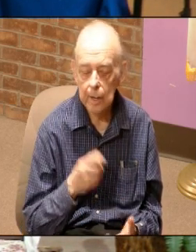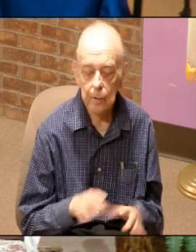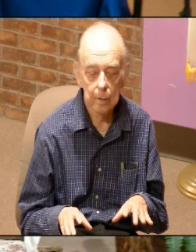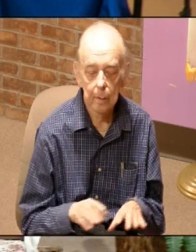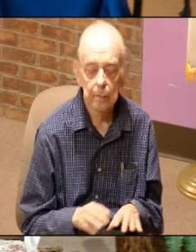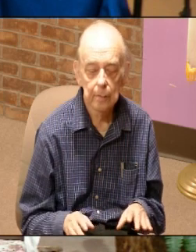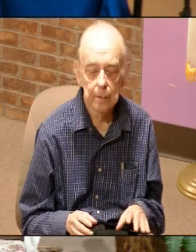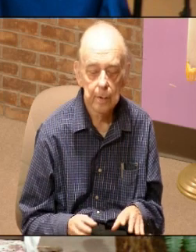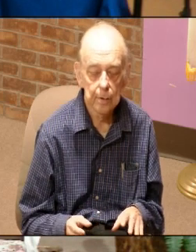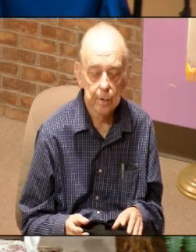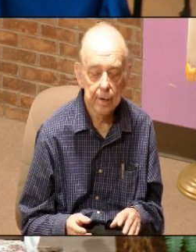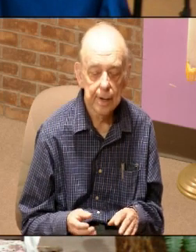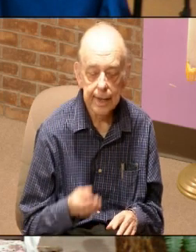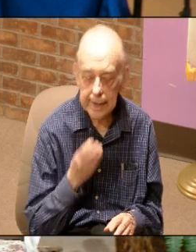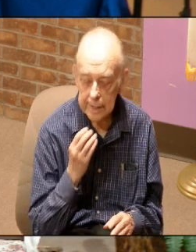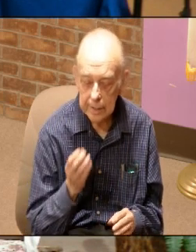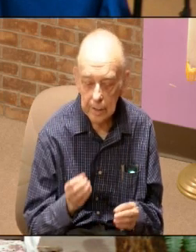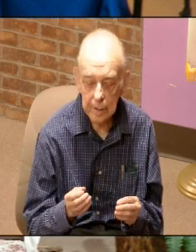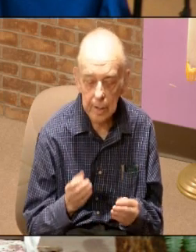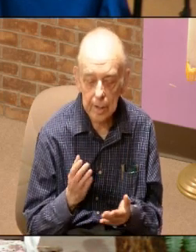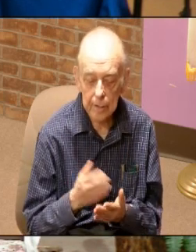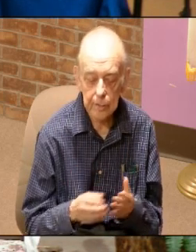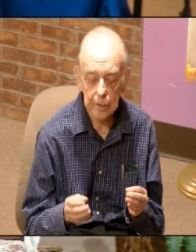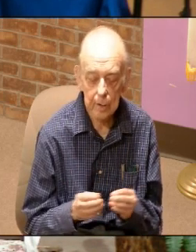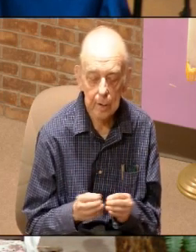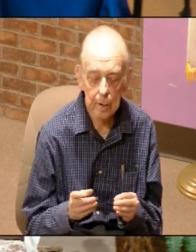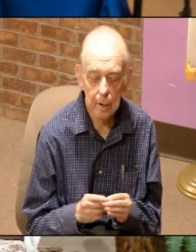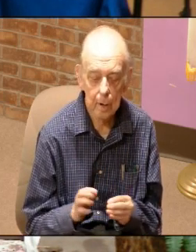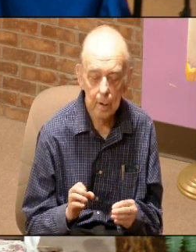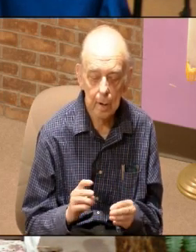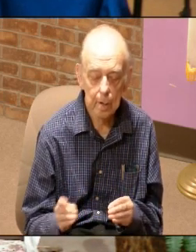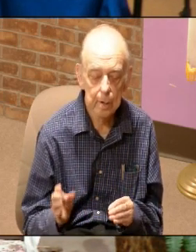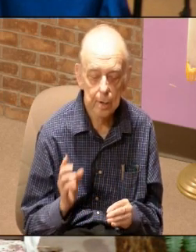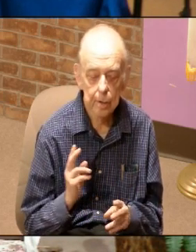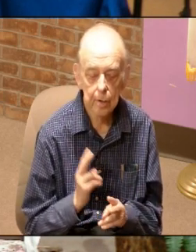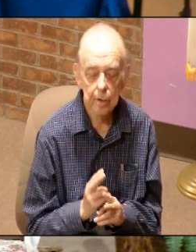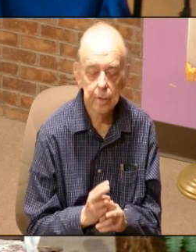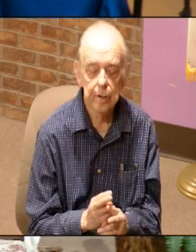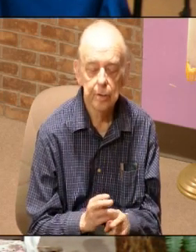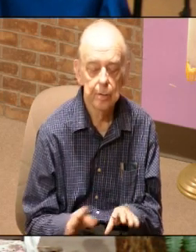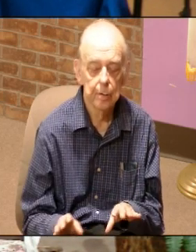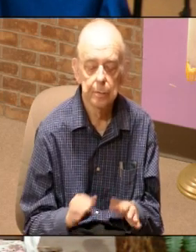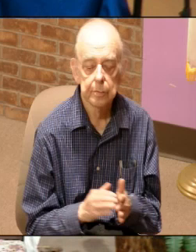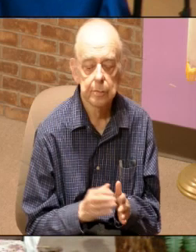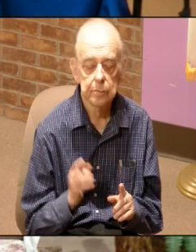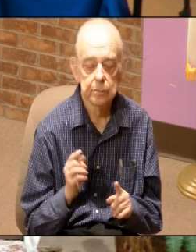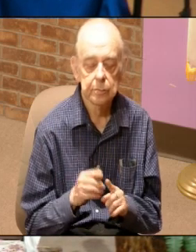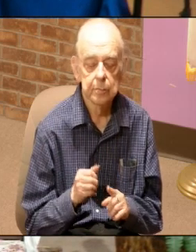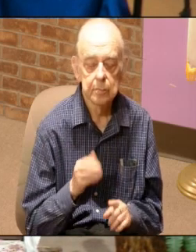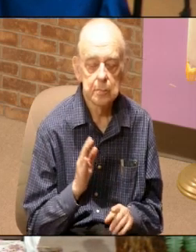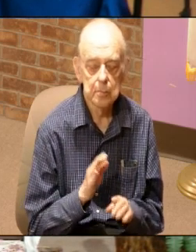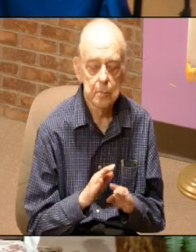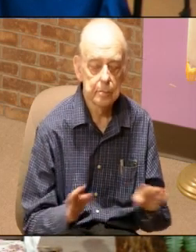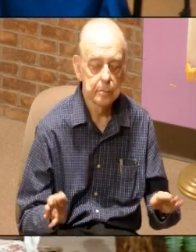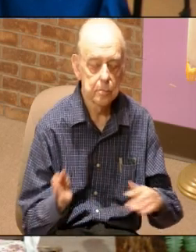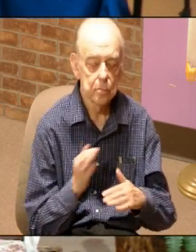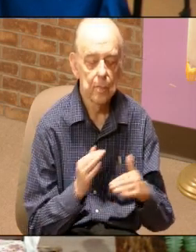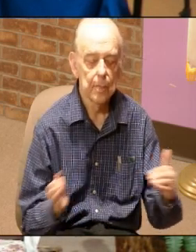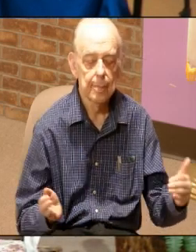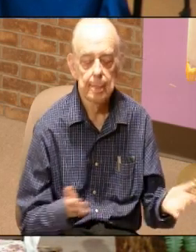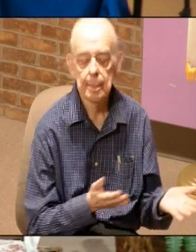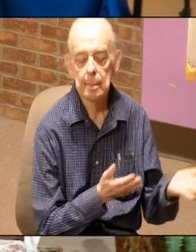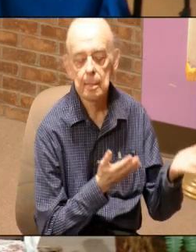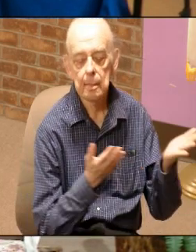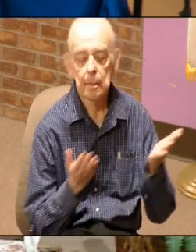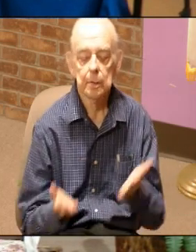do you're going to eat some more bread and you're going to keep doing this until God opens up the heaven and